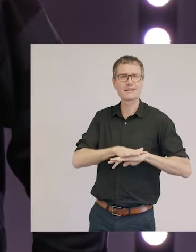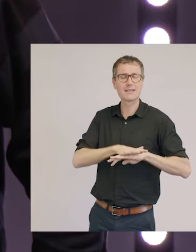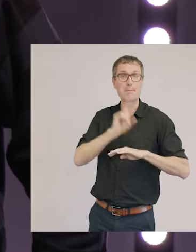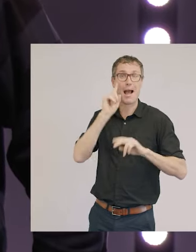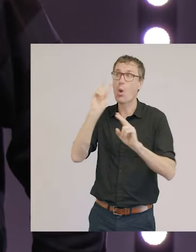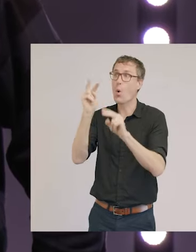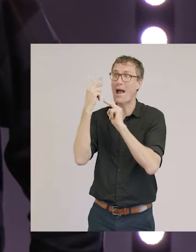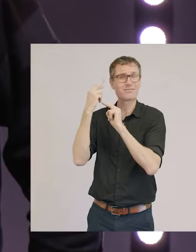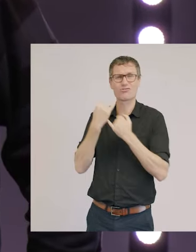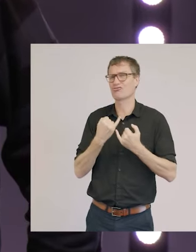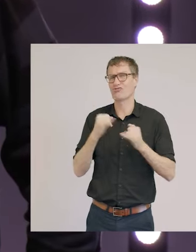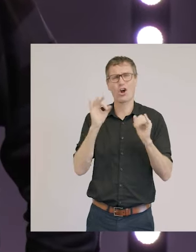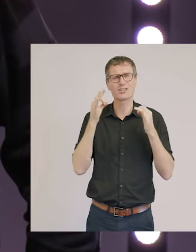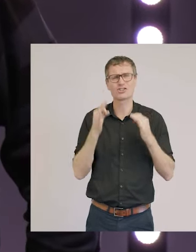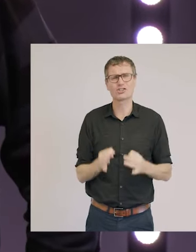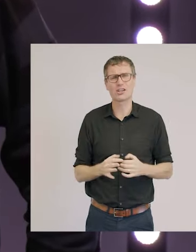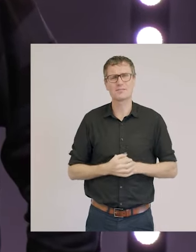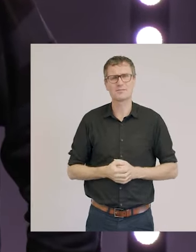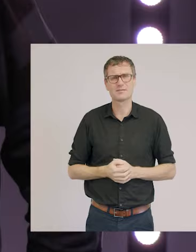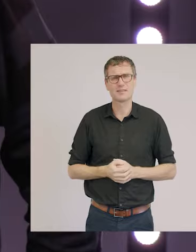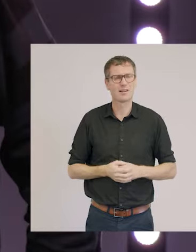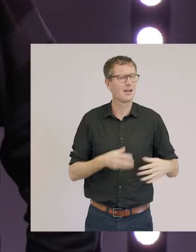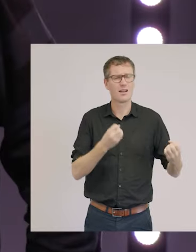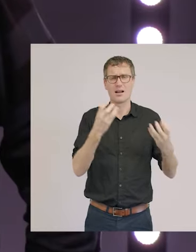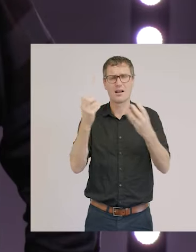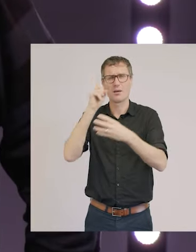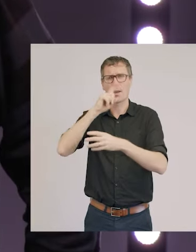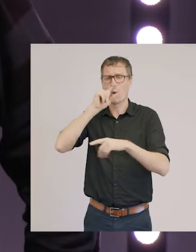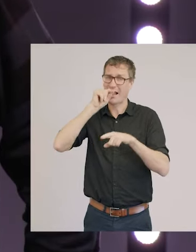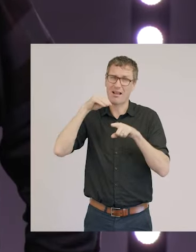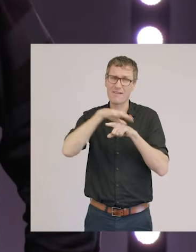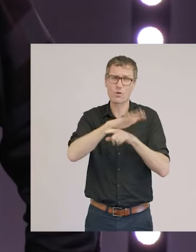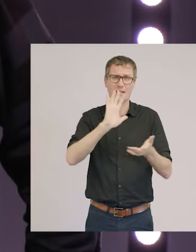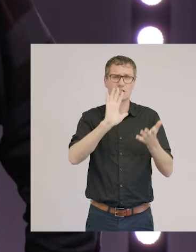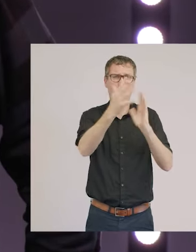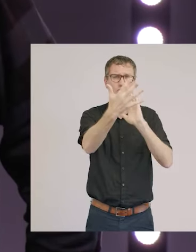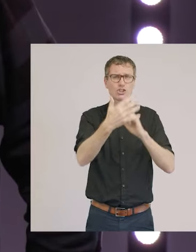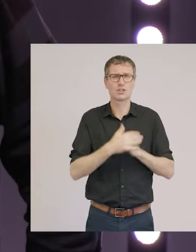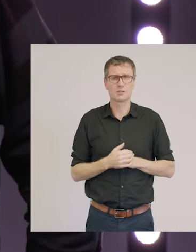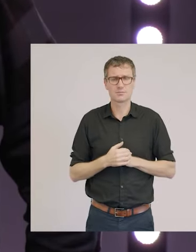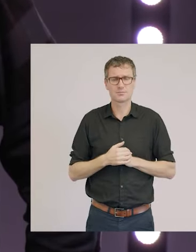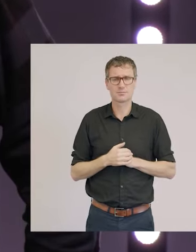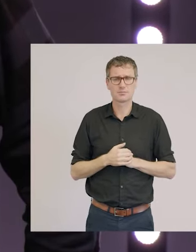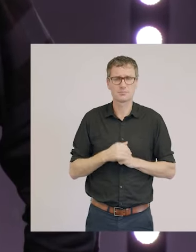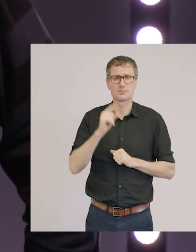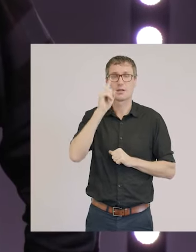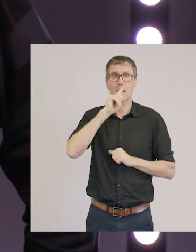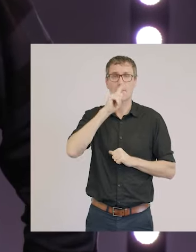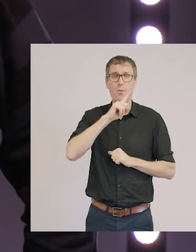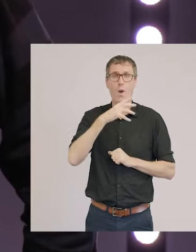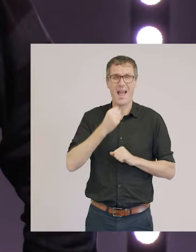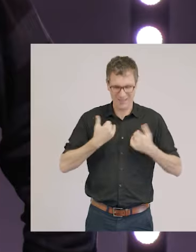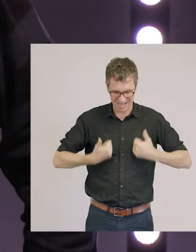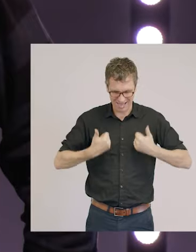together, so we got married. And he said, in retrospect, it was wrong. And people do so much